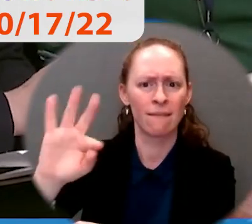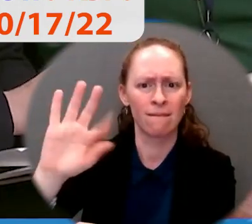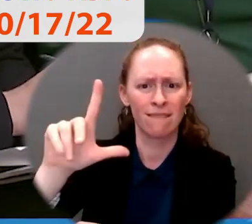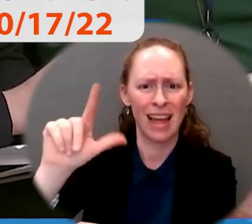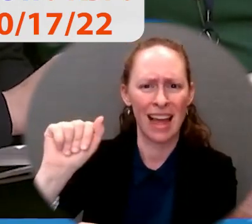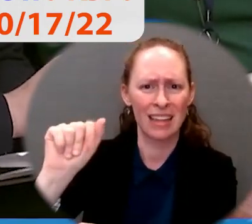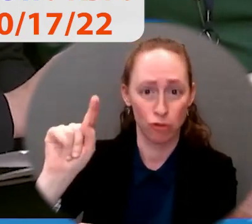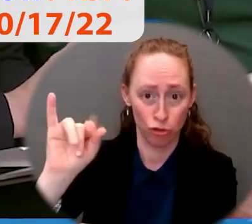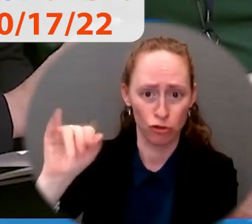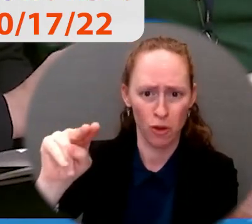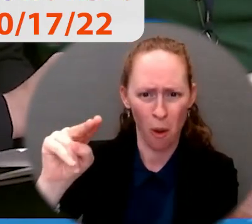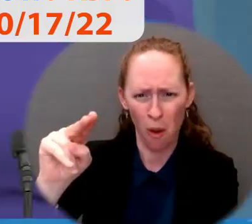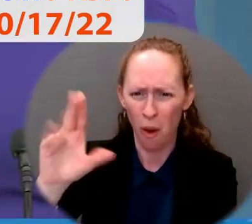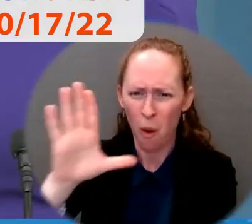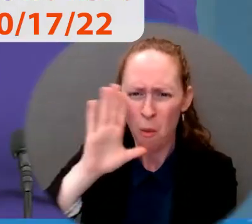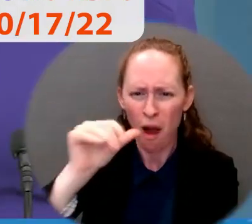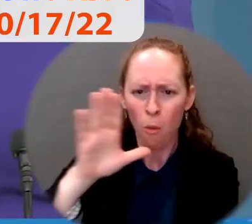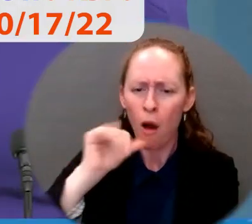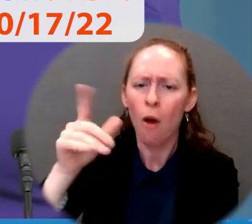more to show for it?